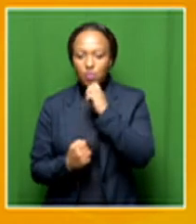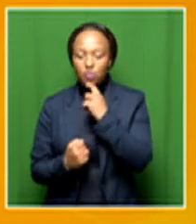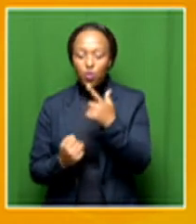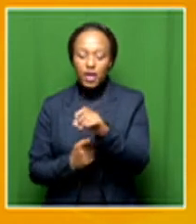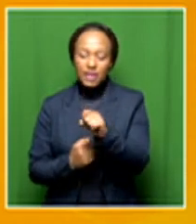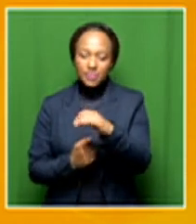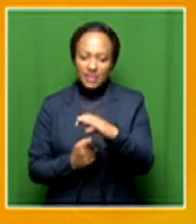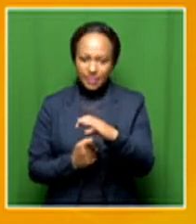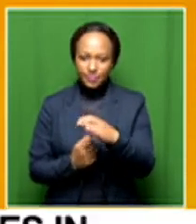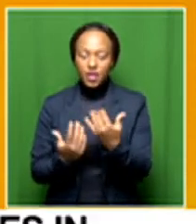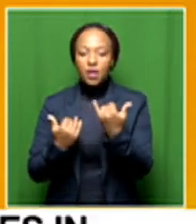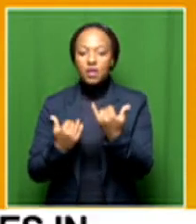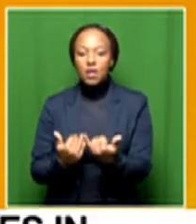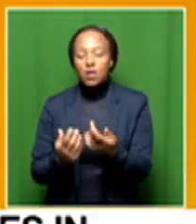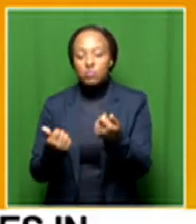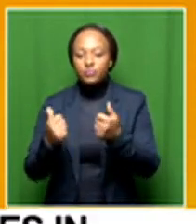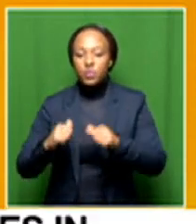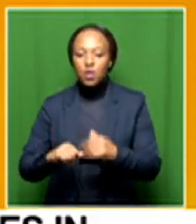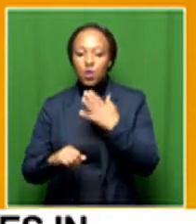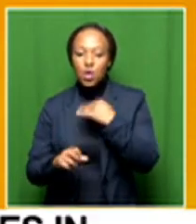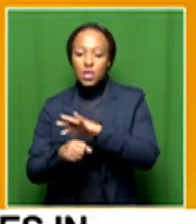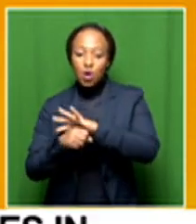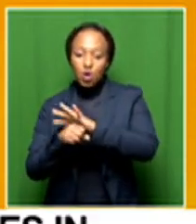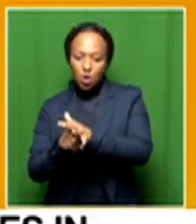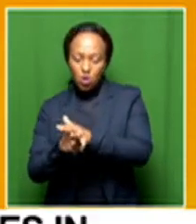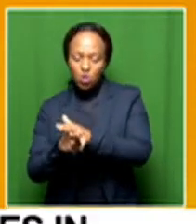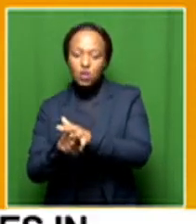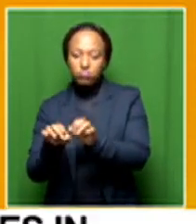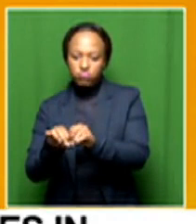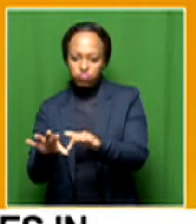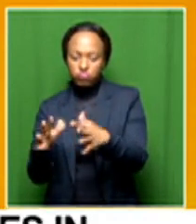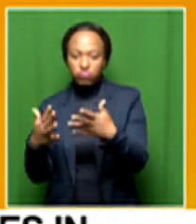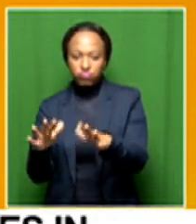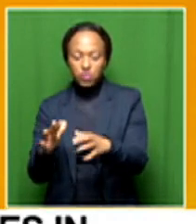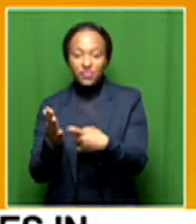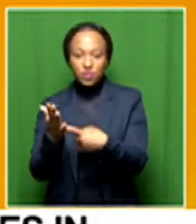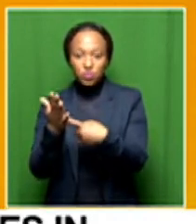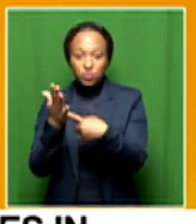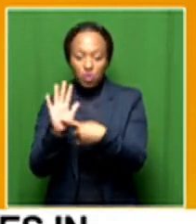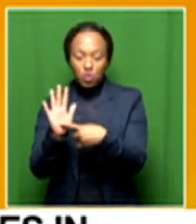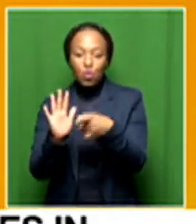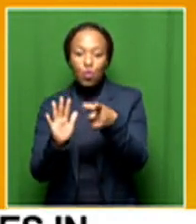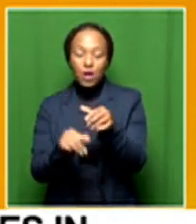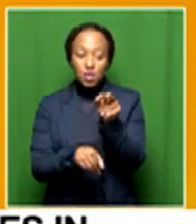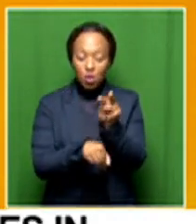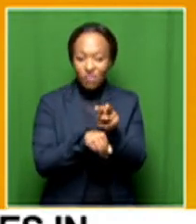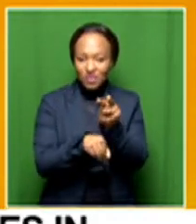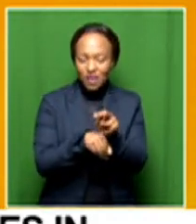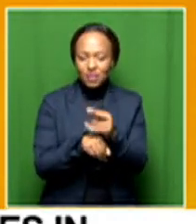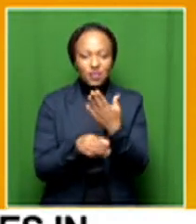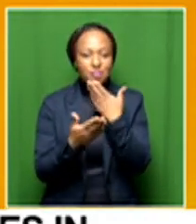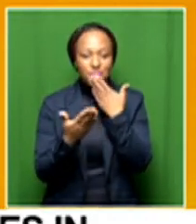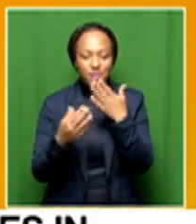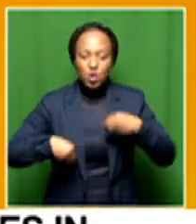the SABC. Let's now move to the coronavirus pandemic. It really has exposed poor oversight in monitoring